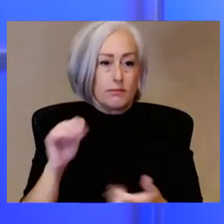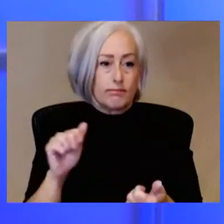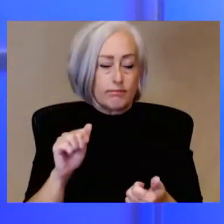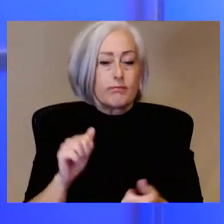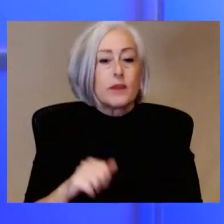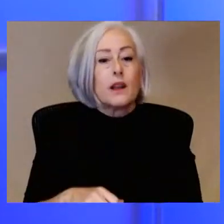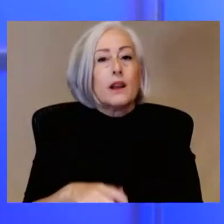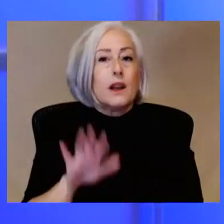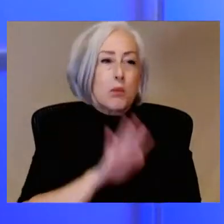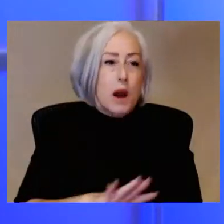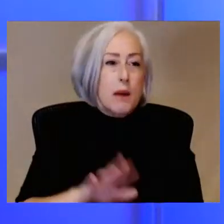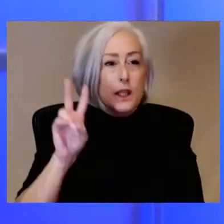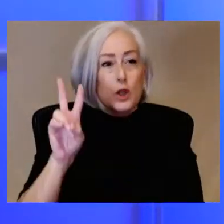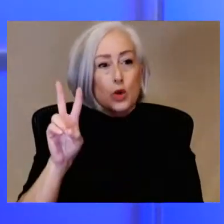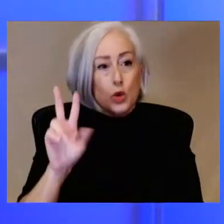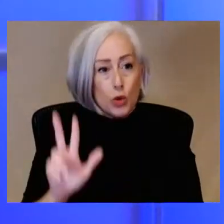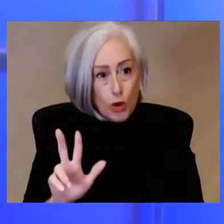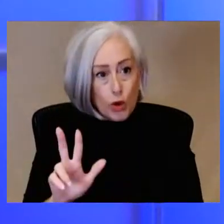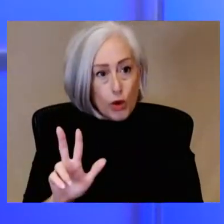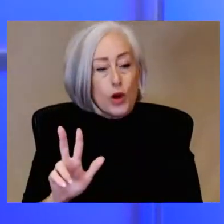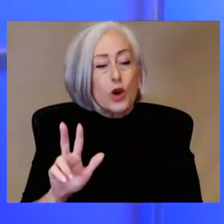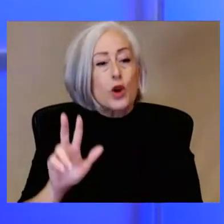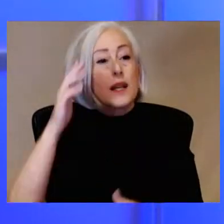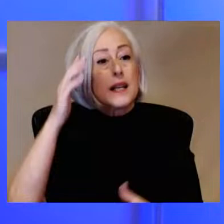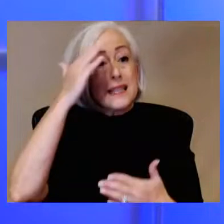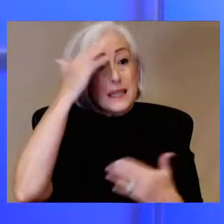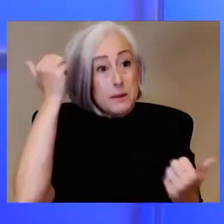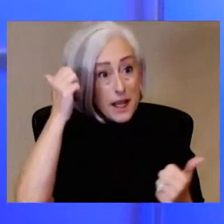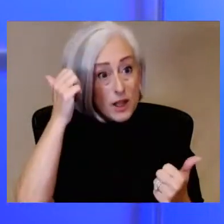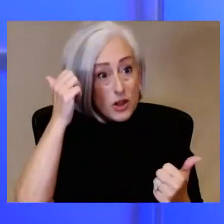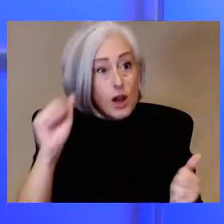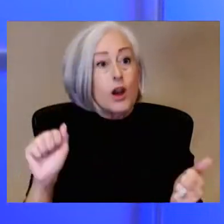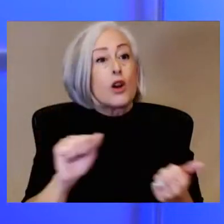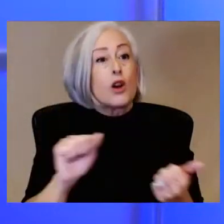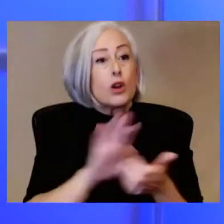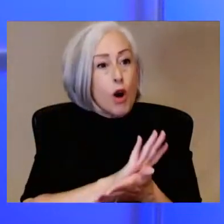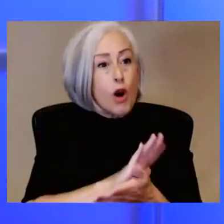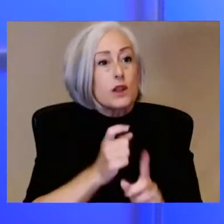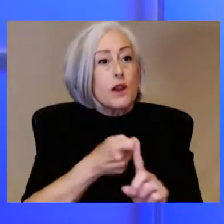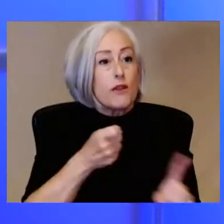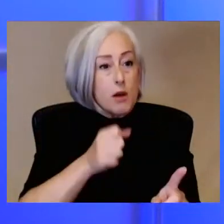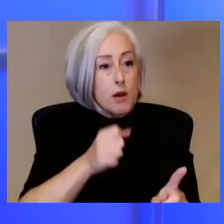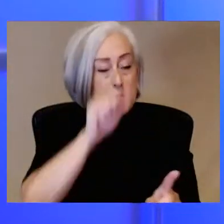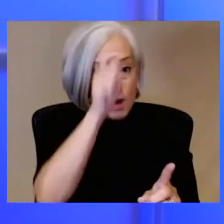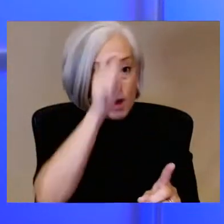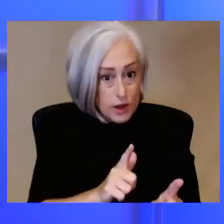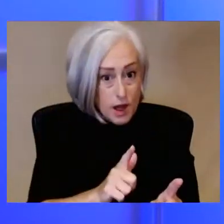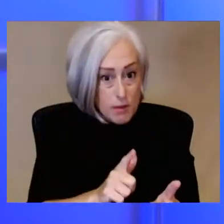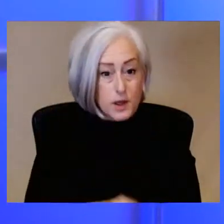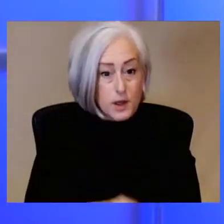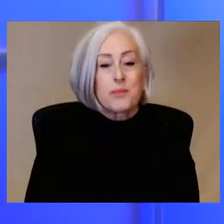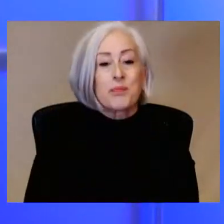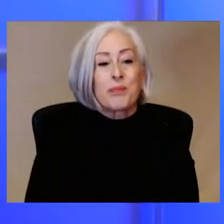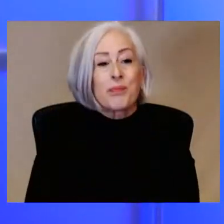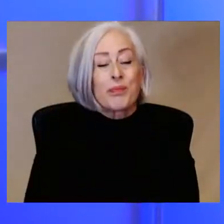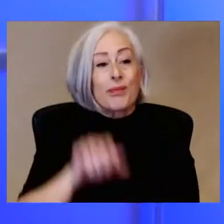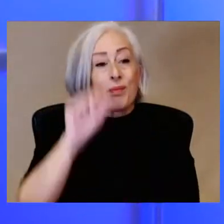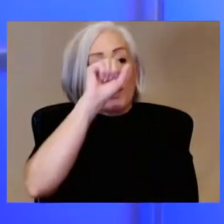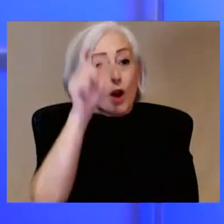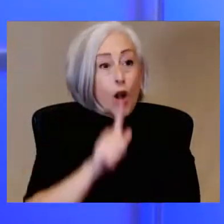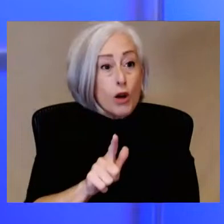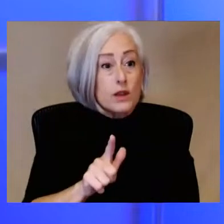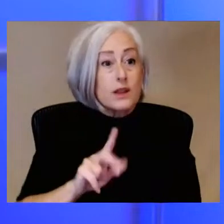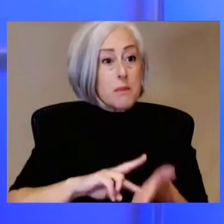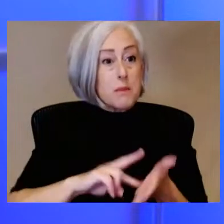is caused by Alzheimer's. And how do we define Alzheimer's? Well, it's the presence of